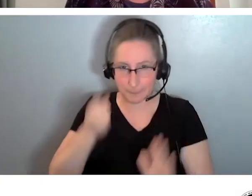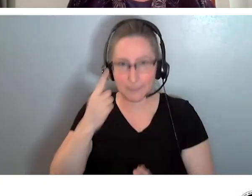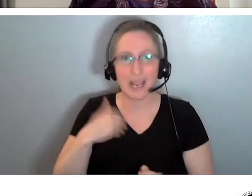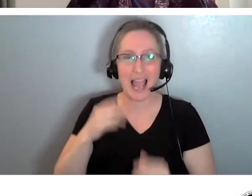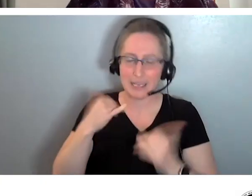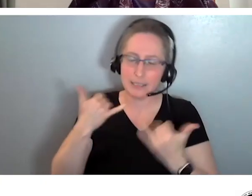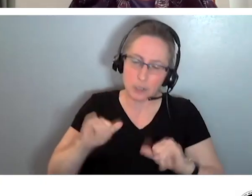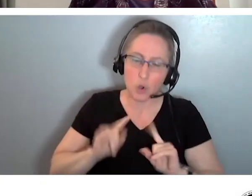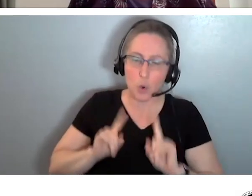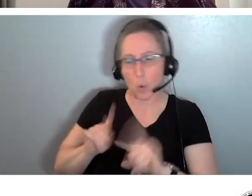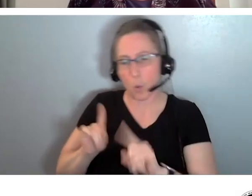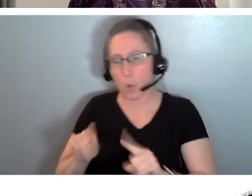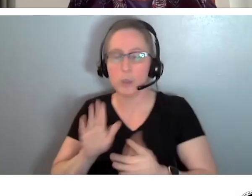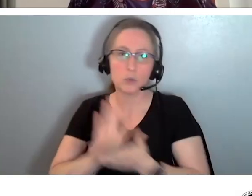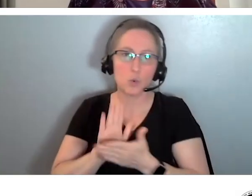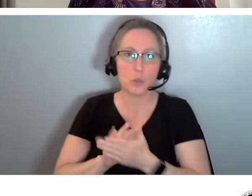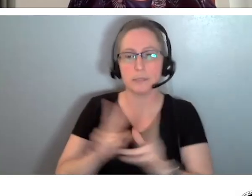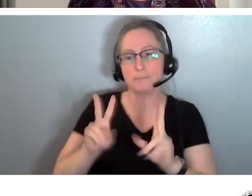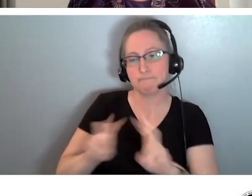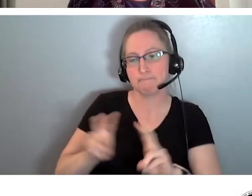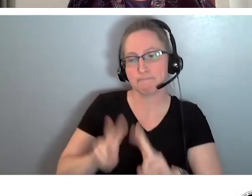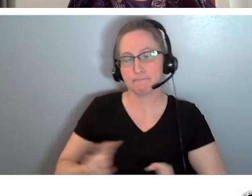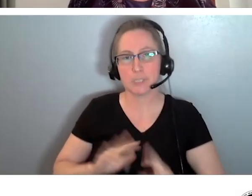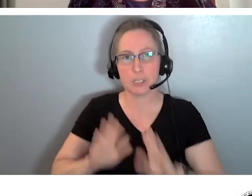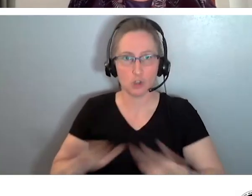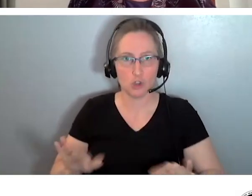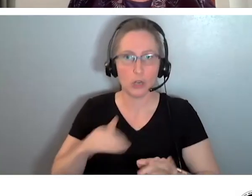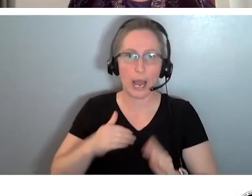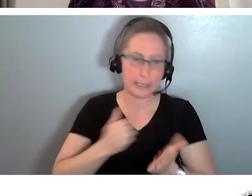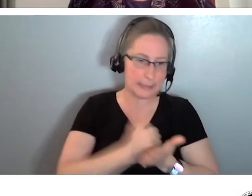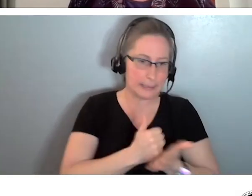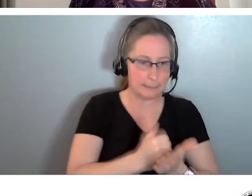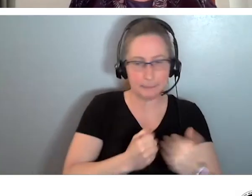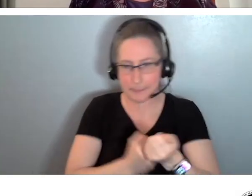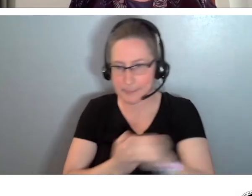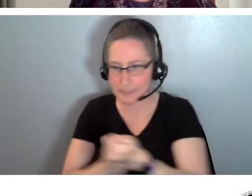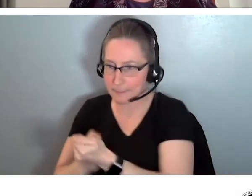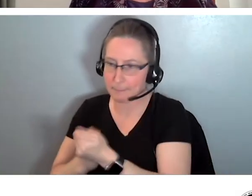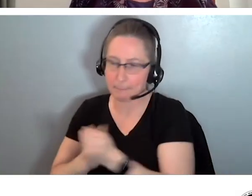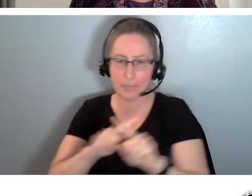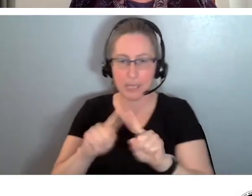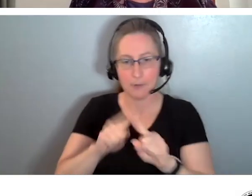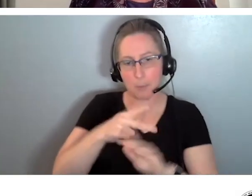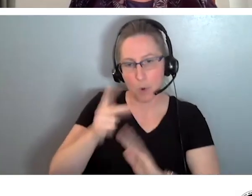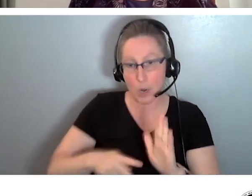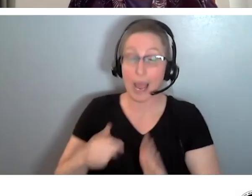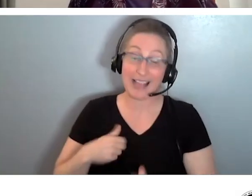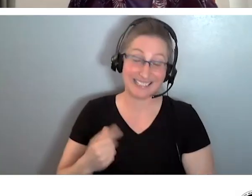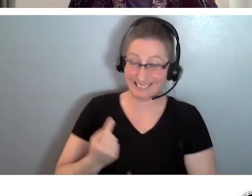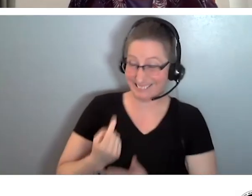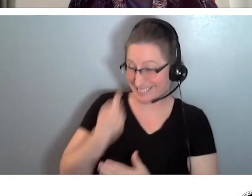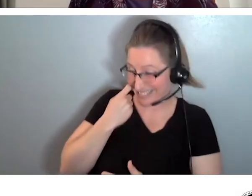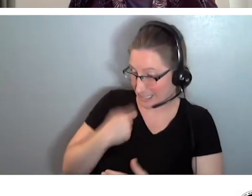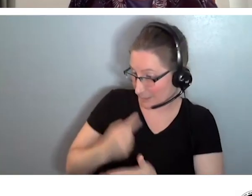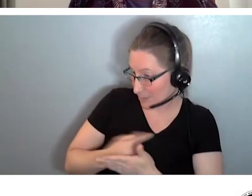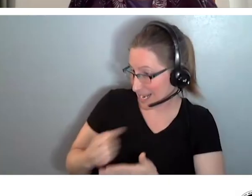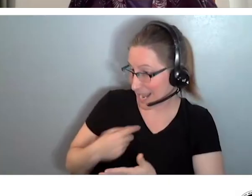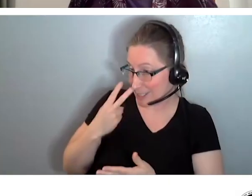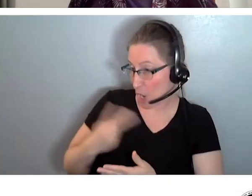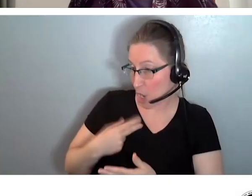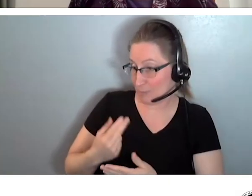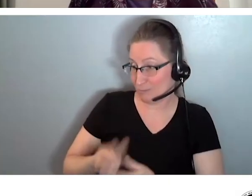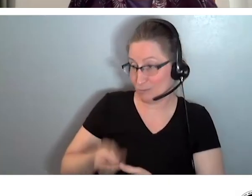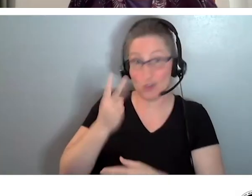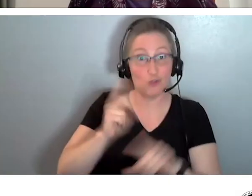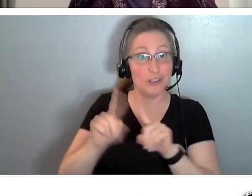bit assessing children and supporting the building of programs. I saw 2 kids this past week, in fact, in different